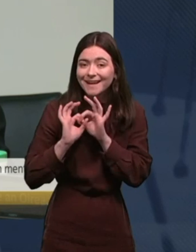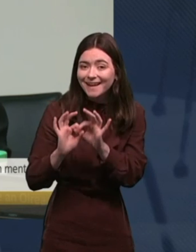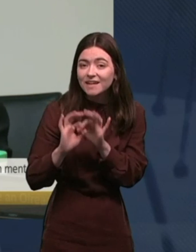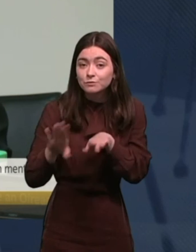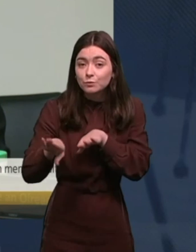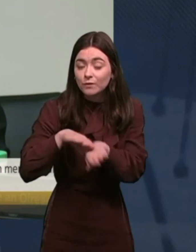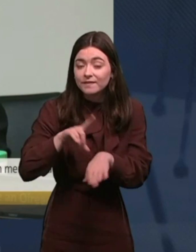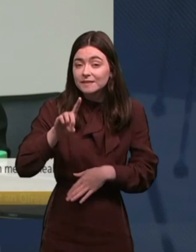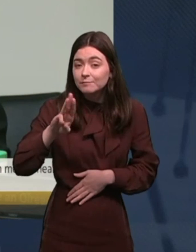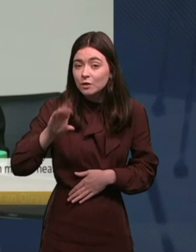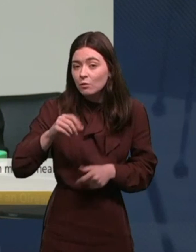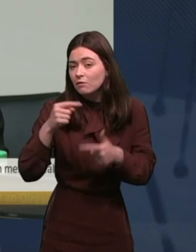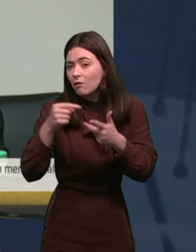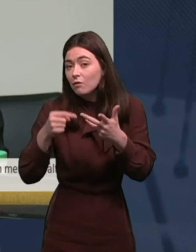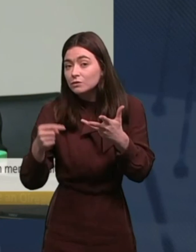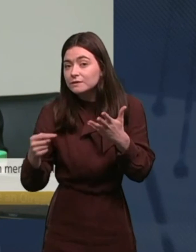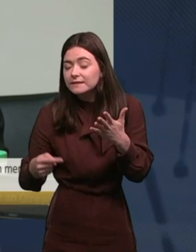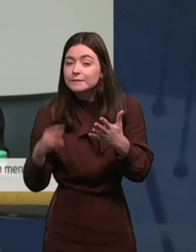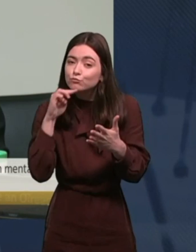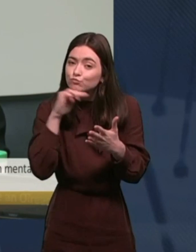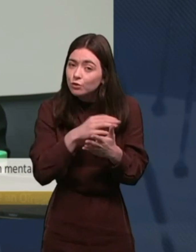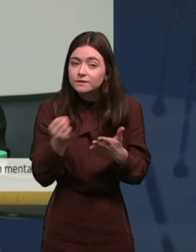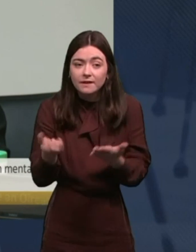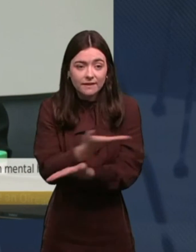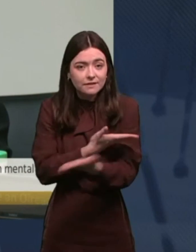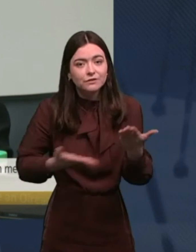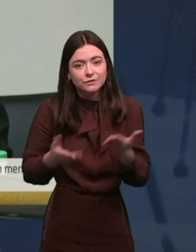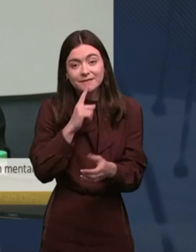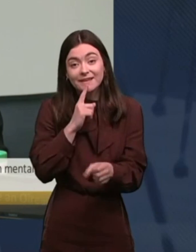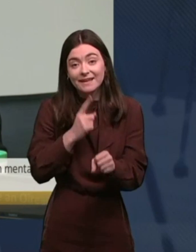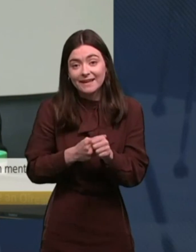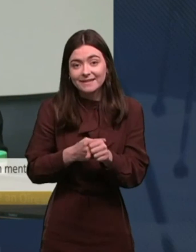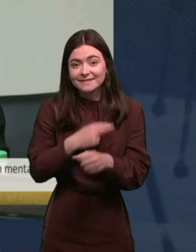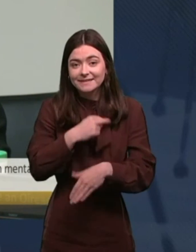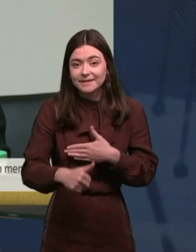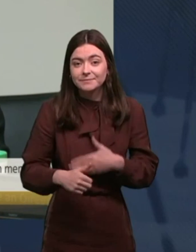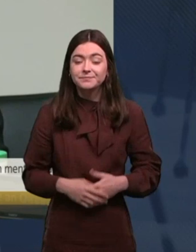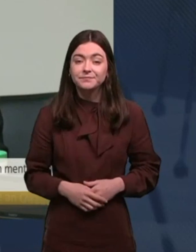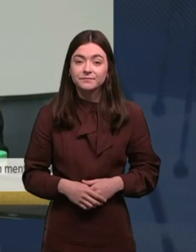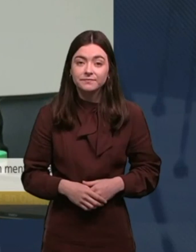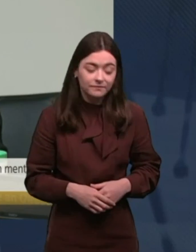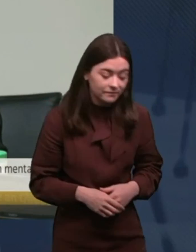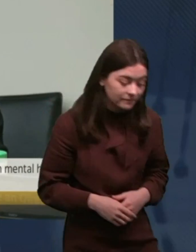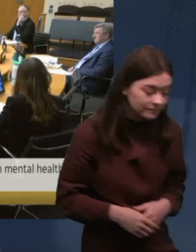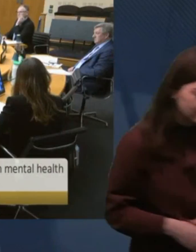DPOs, all of those things. It's good to have it discussed further again today. Thanks, Chair. Thanks.